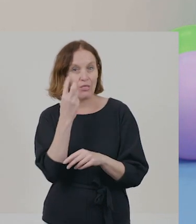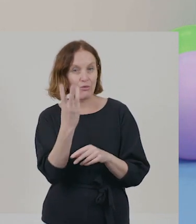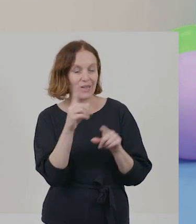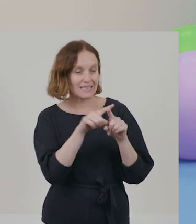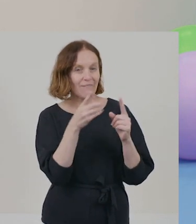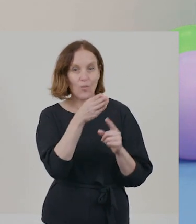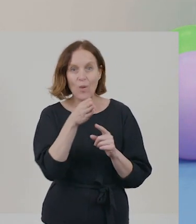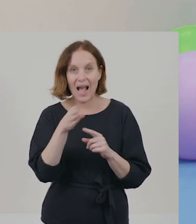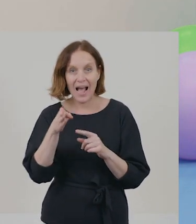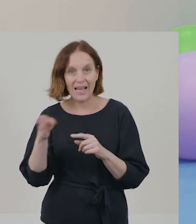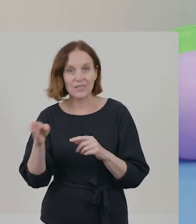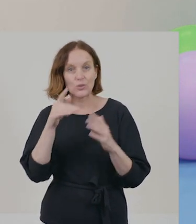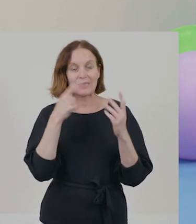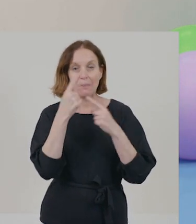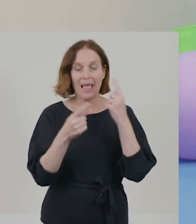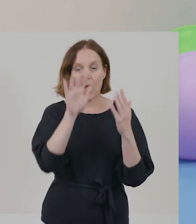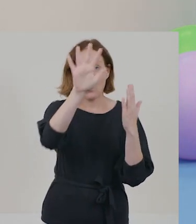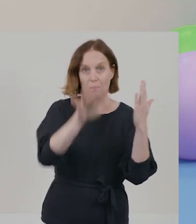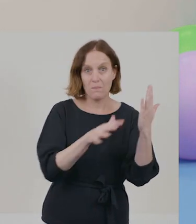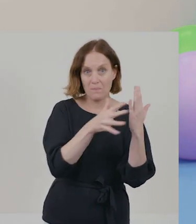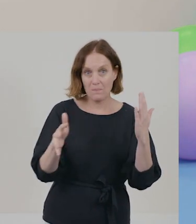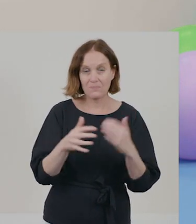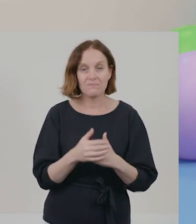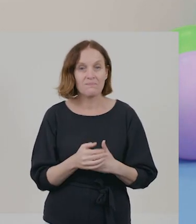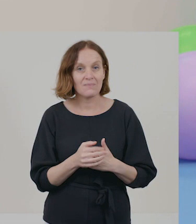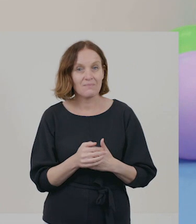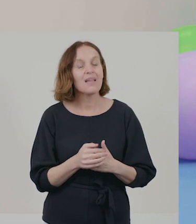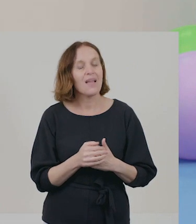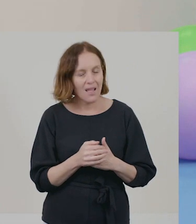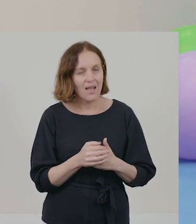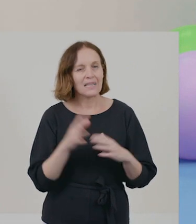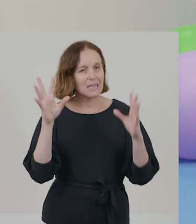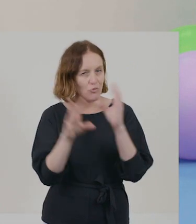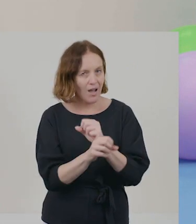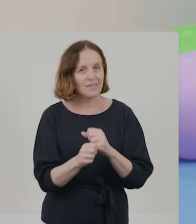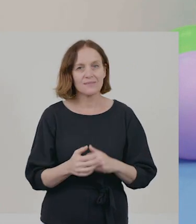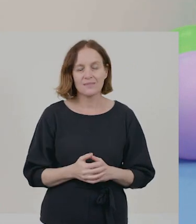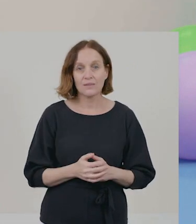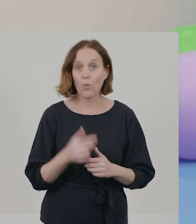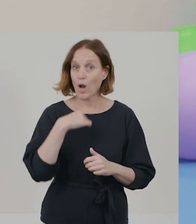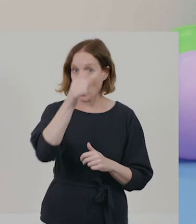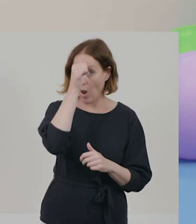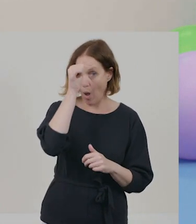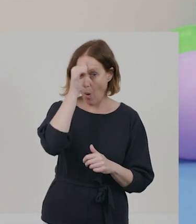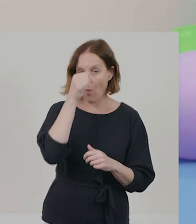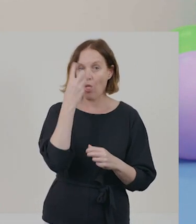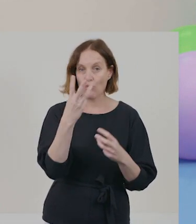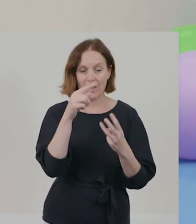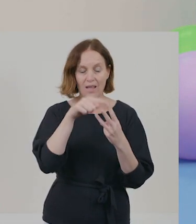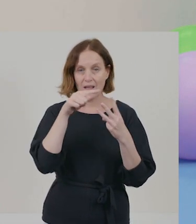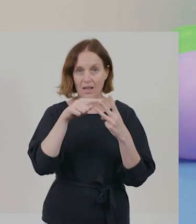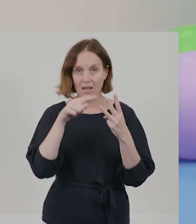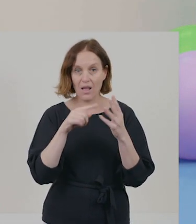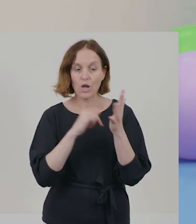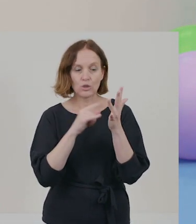these properties to explain your classifications? Okay, let's recap what we've learnt today. We now know that the three